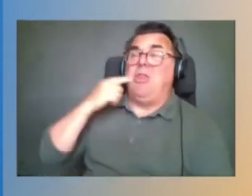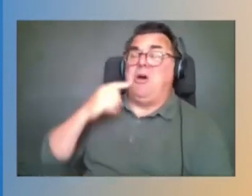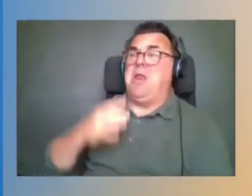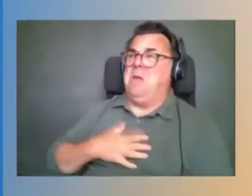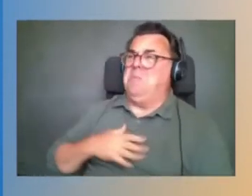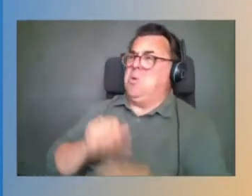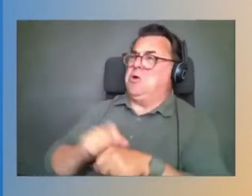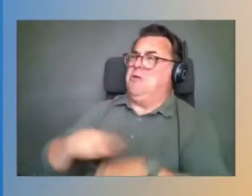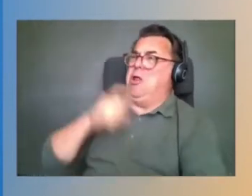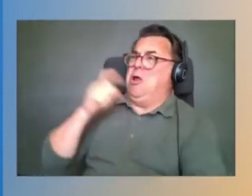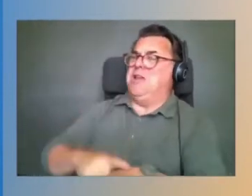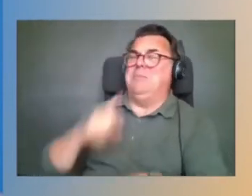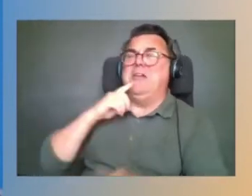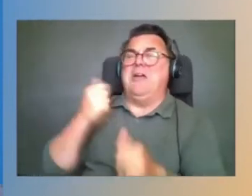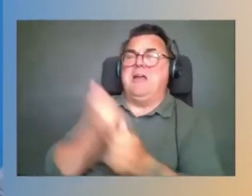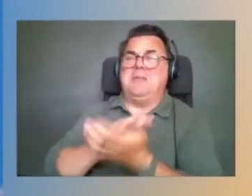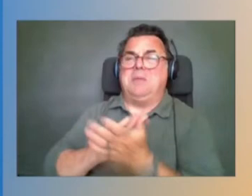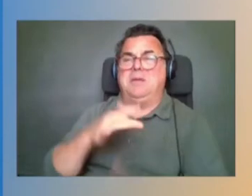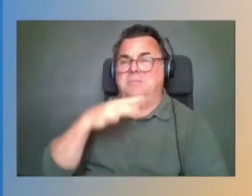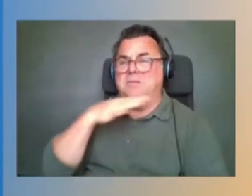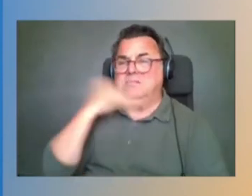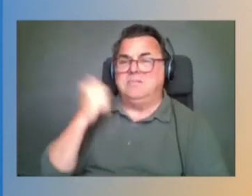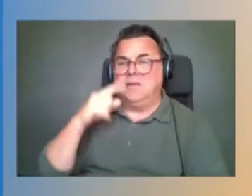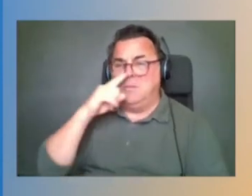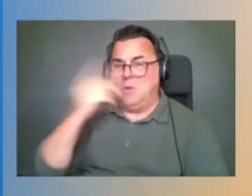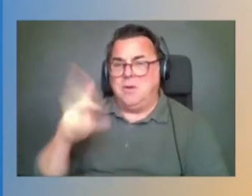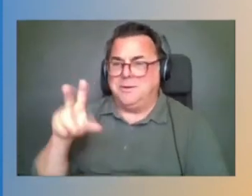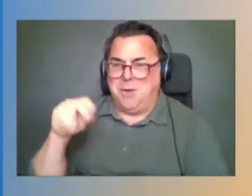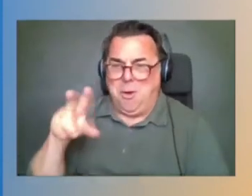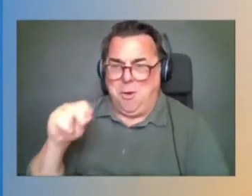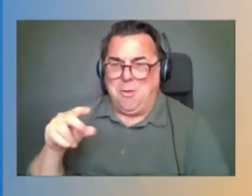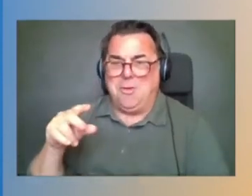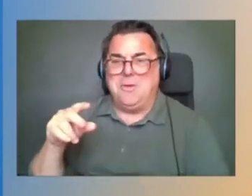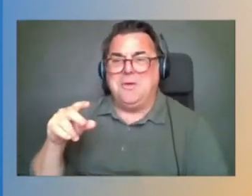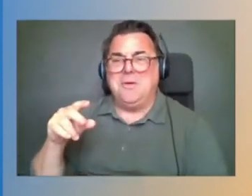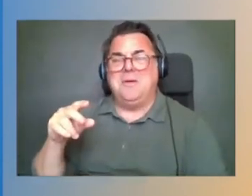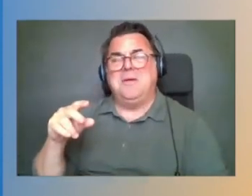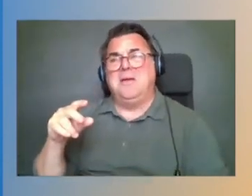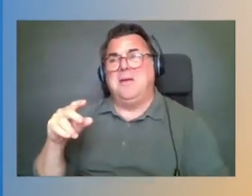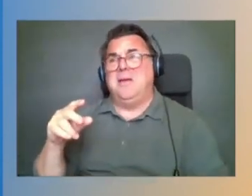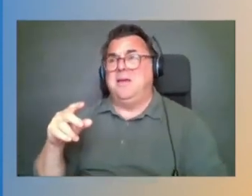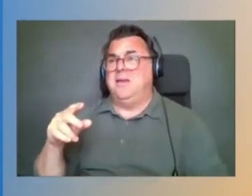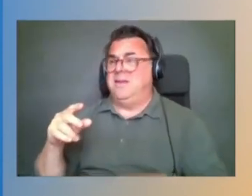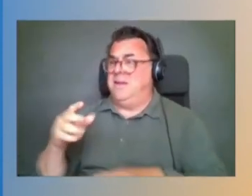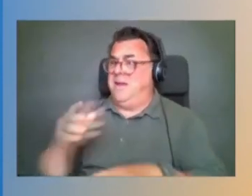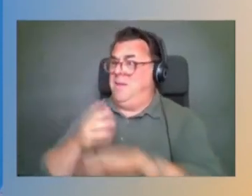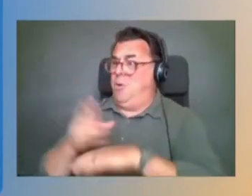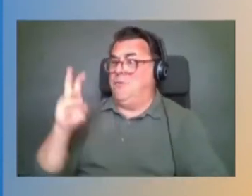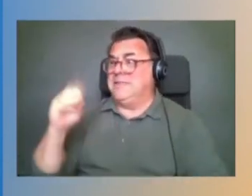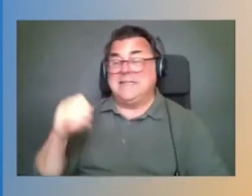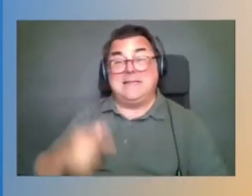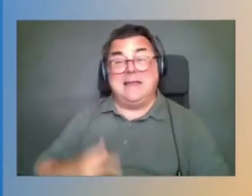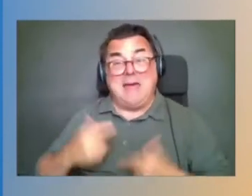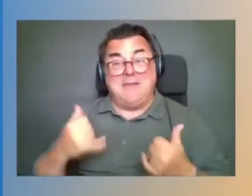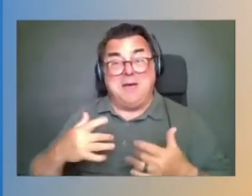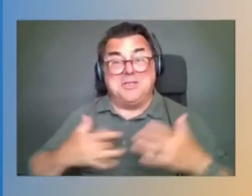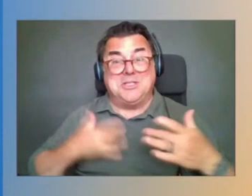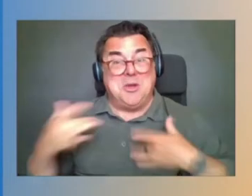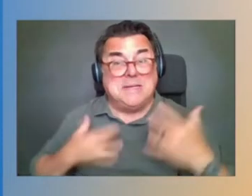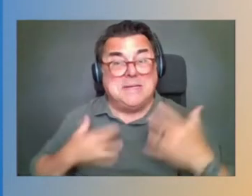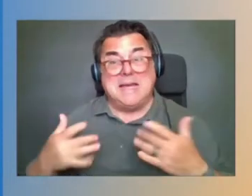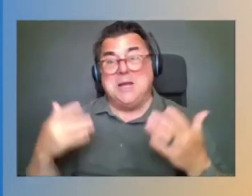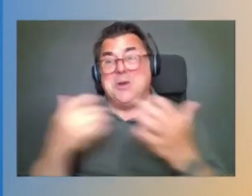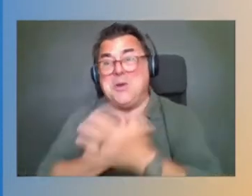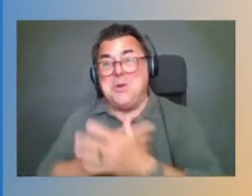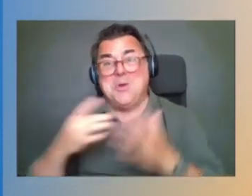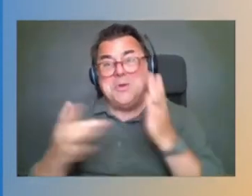become somewhat steady state, but instead here I am like somewhat over 60 and life is actually really exciting with all this cool tech and just seeing all this